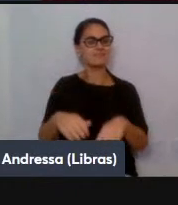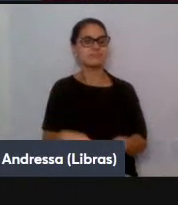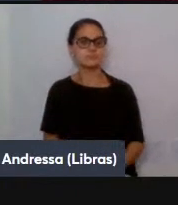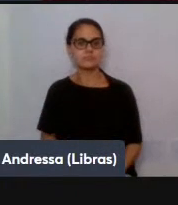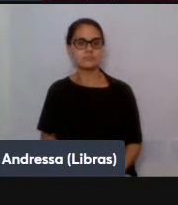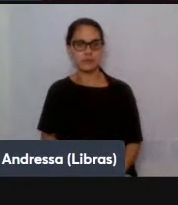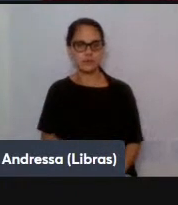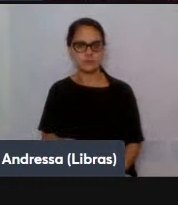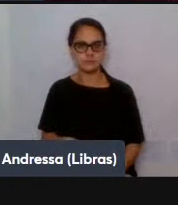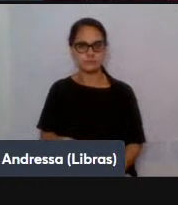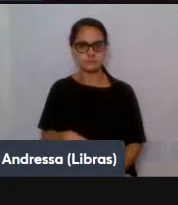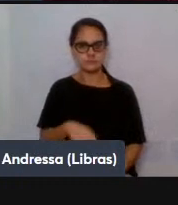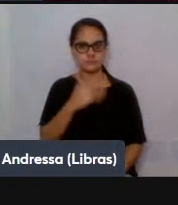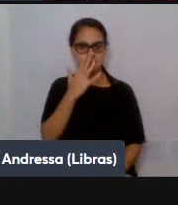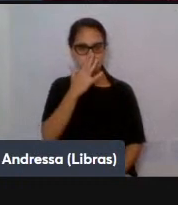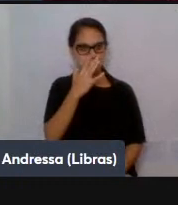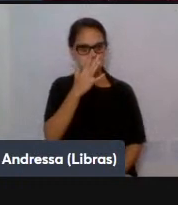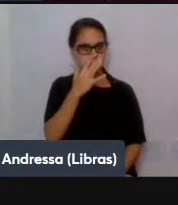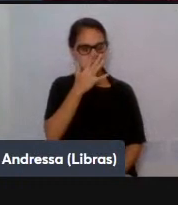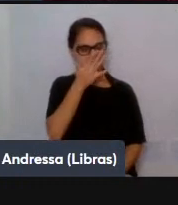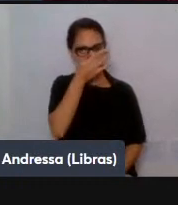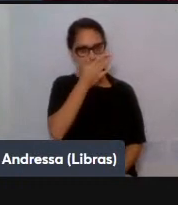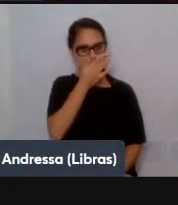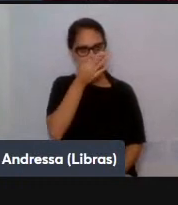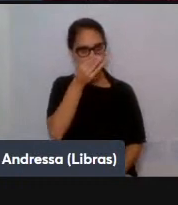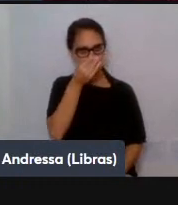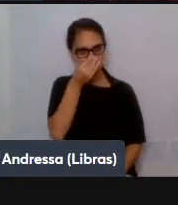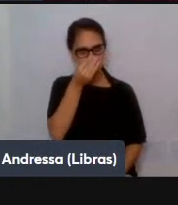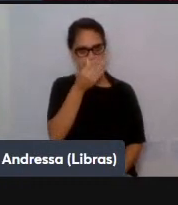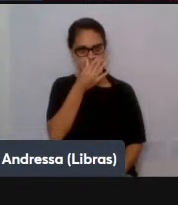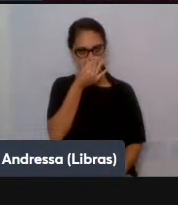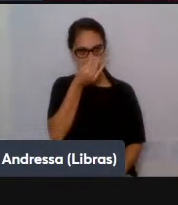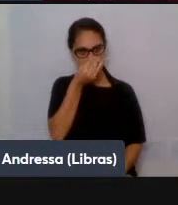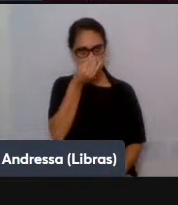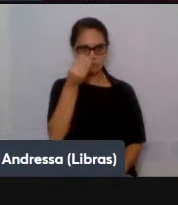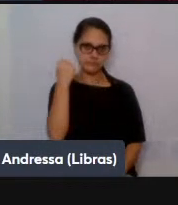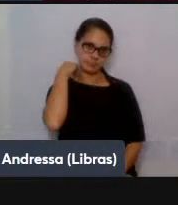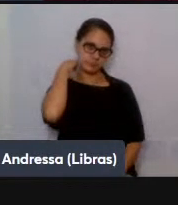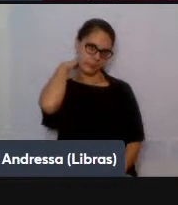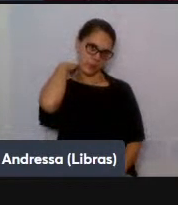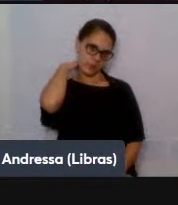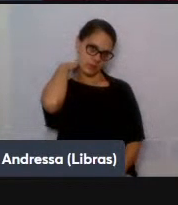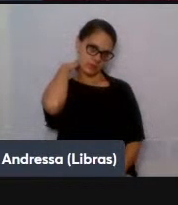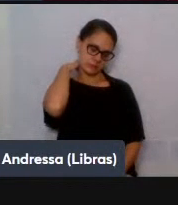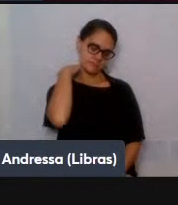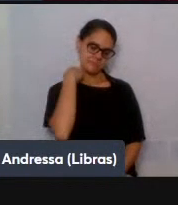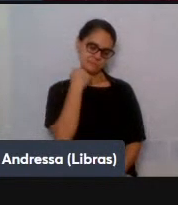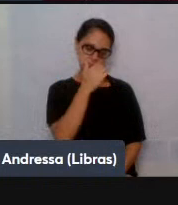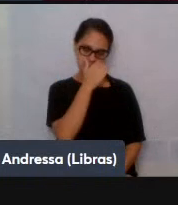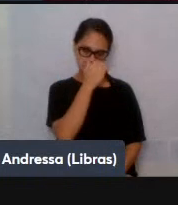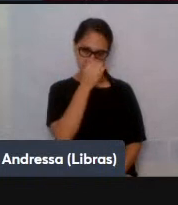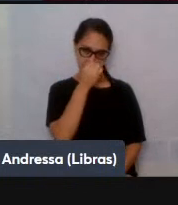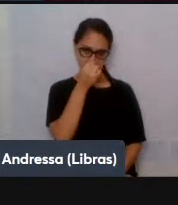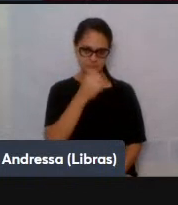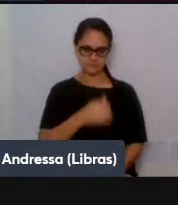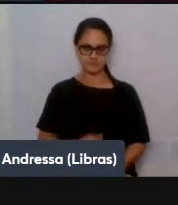So... that's my individual practice, but there are also